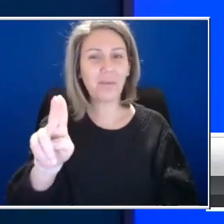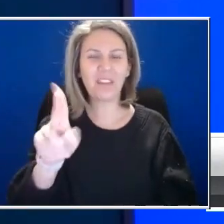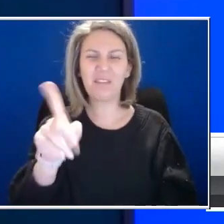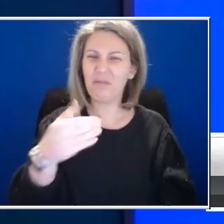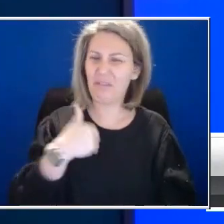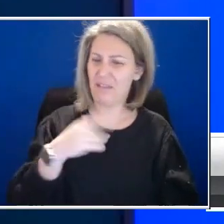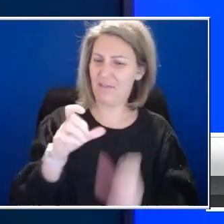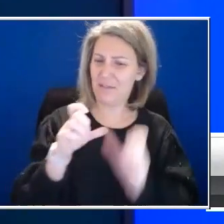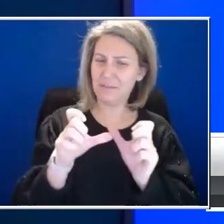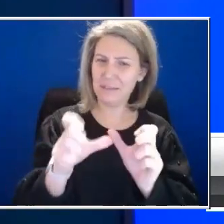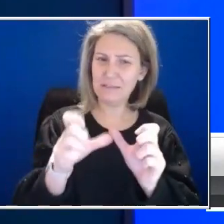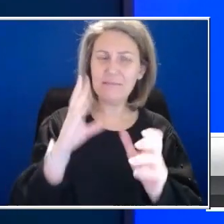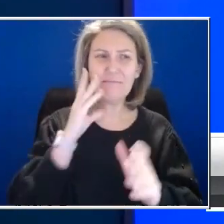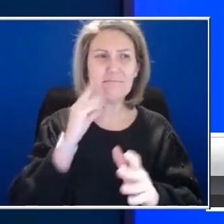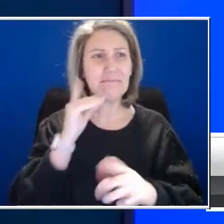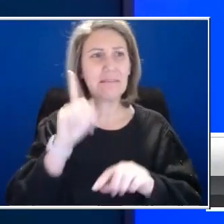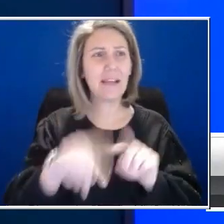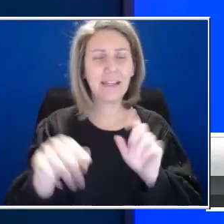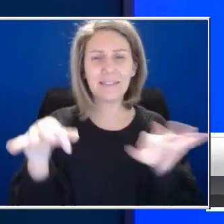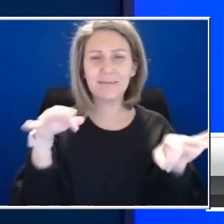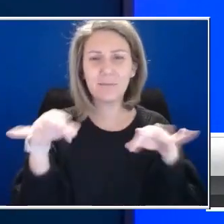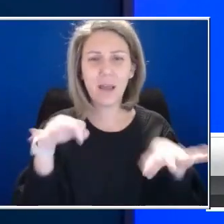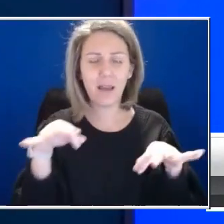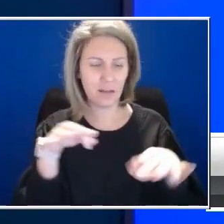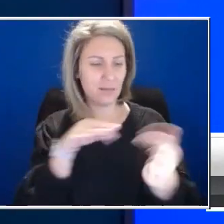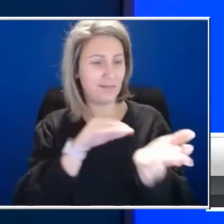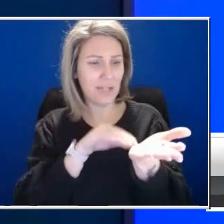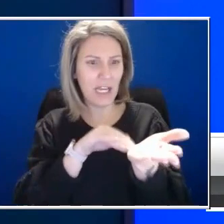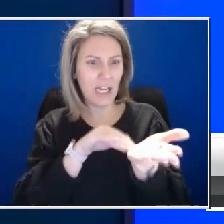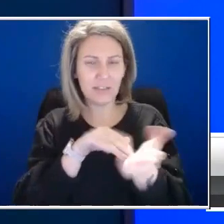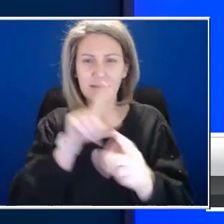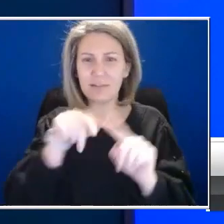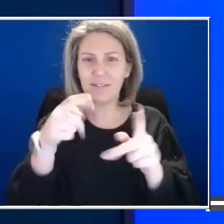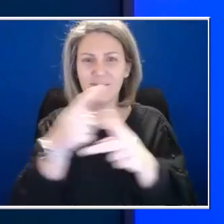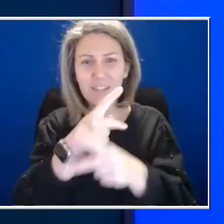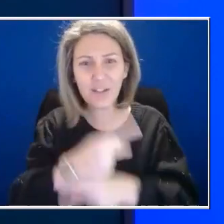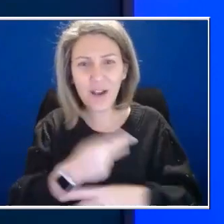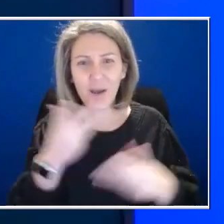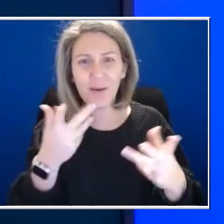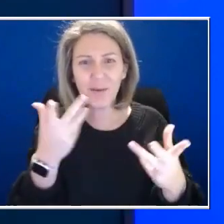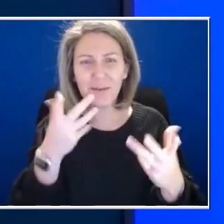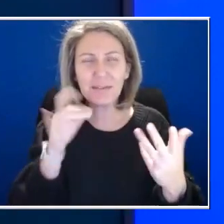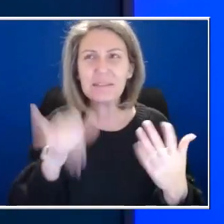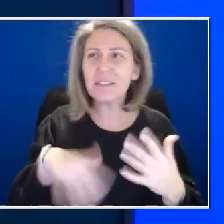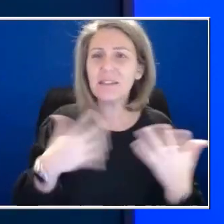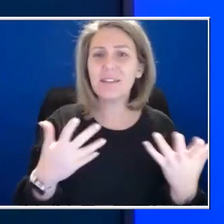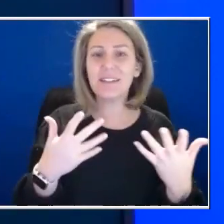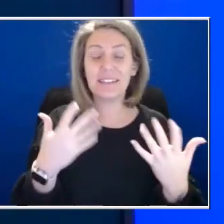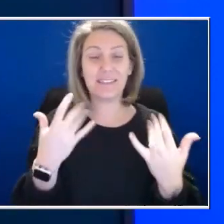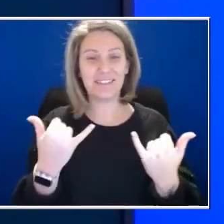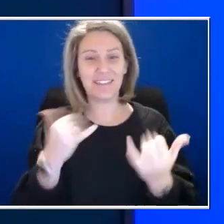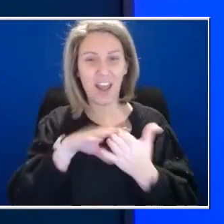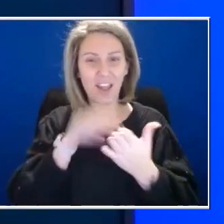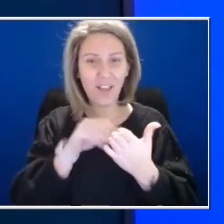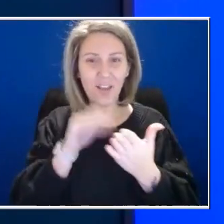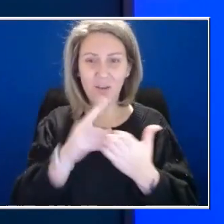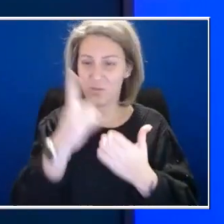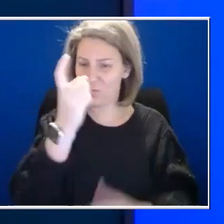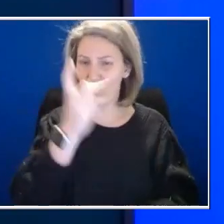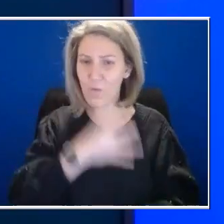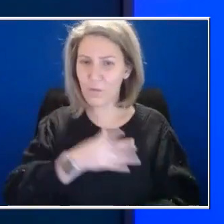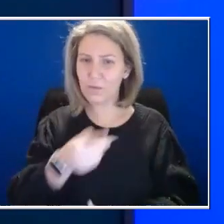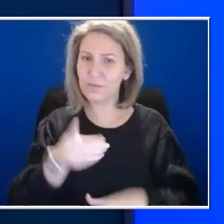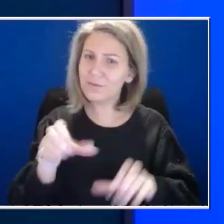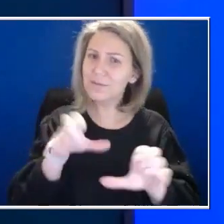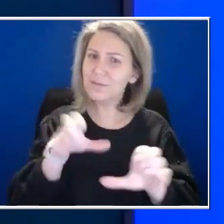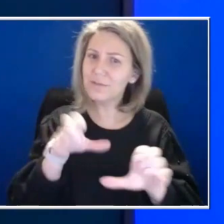couldn't explain and doctors couldn't pinpoint what it was? Well, today we learn what one woman did to help herself, and she hopes her